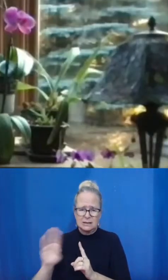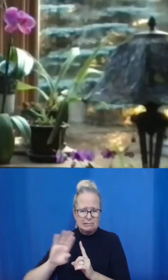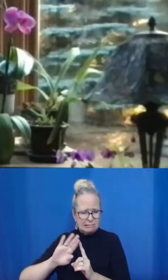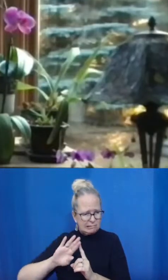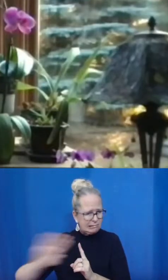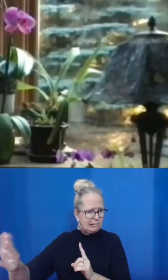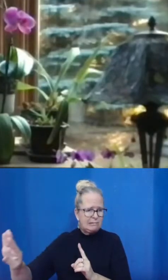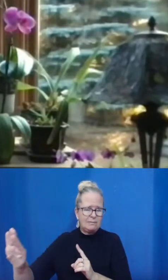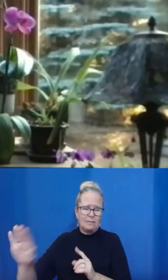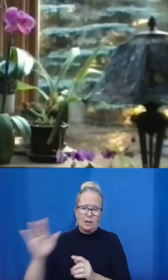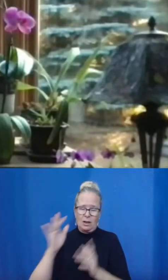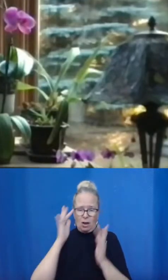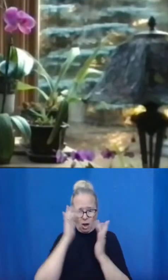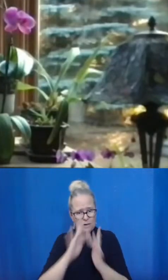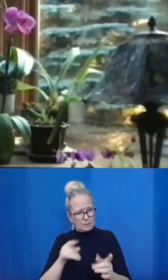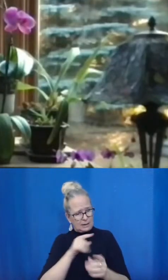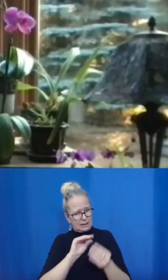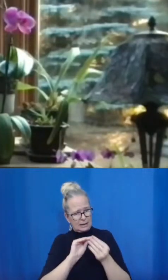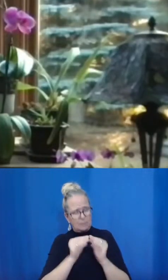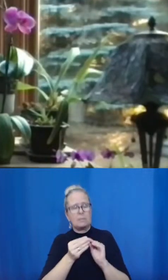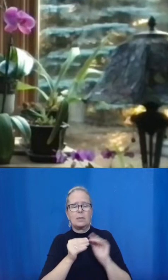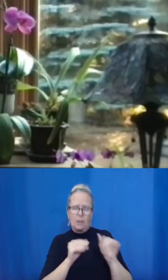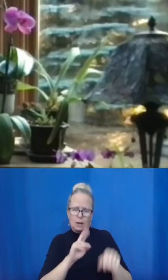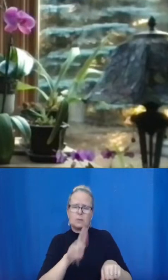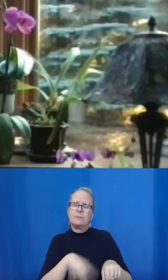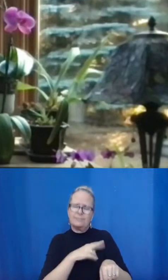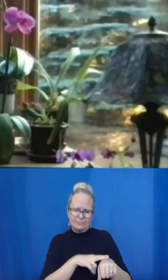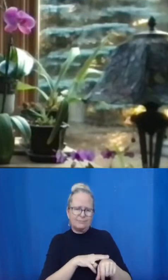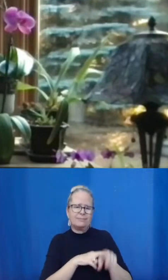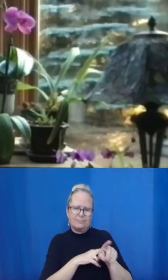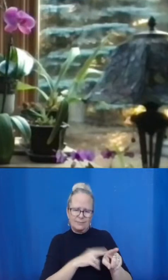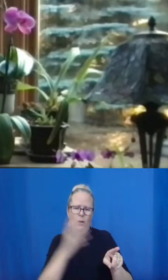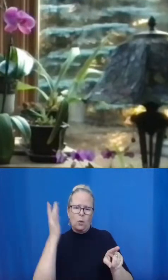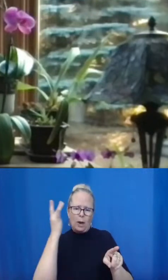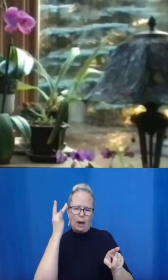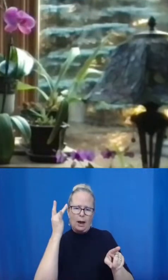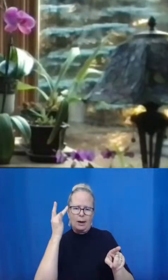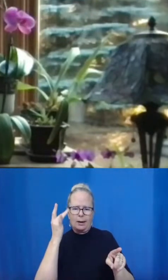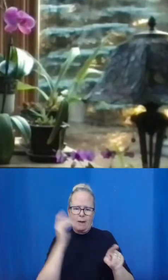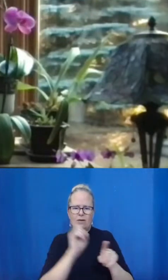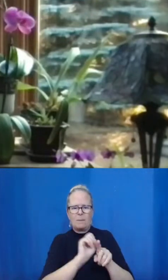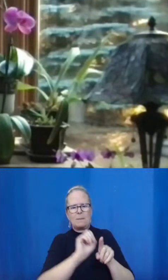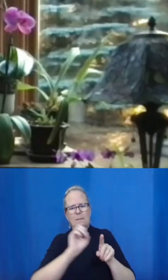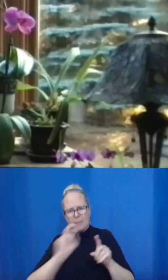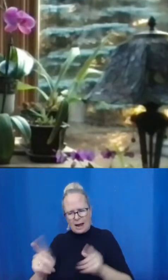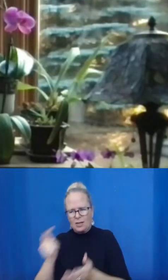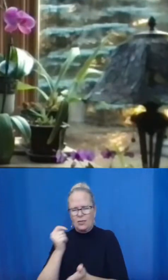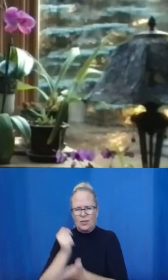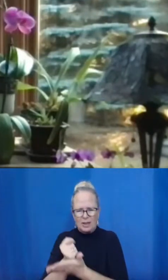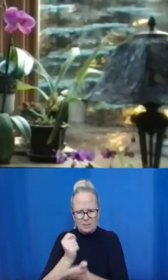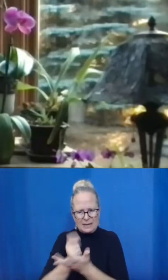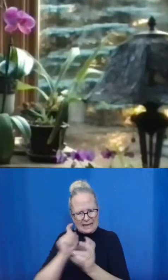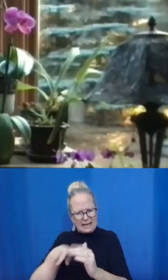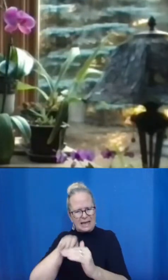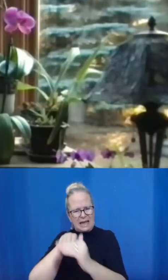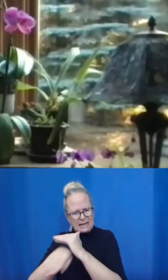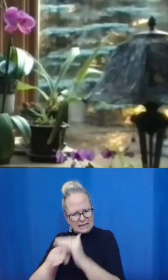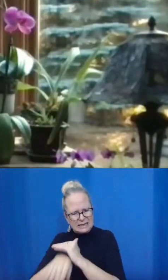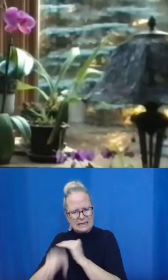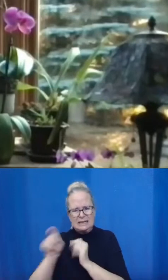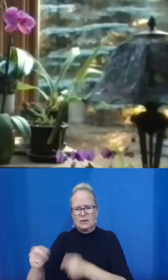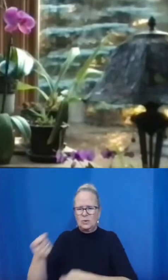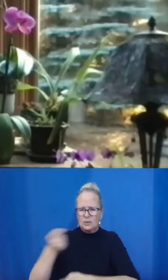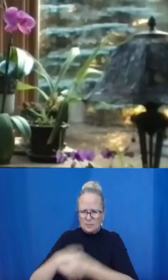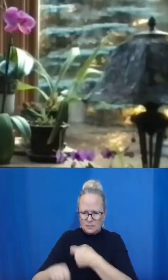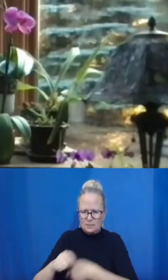to transplants and for our patients when they need them, and when and particularly in